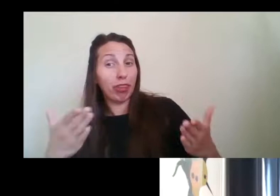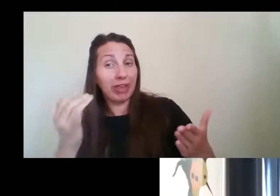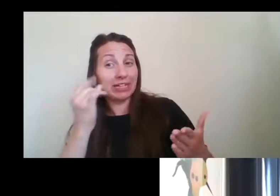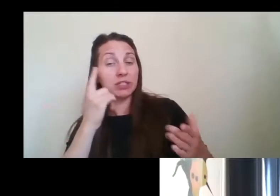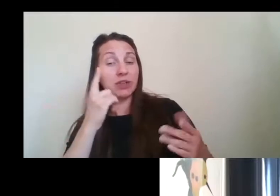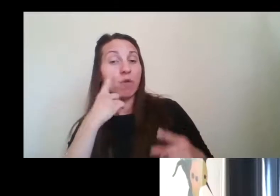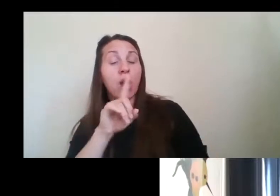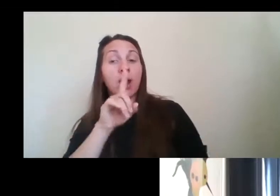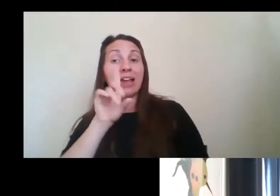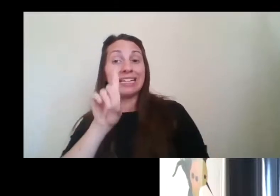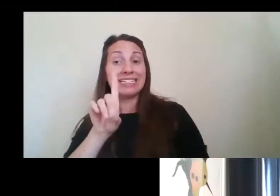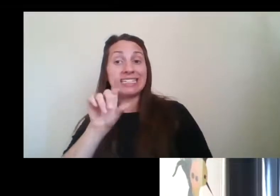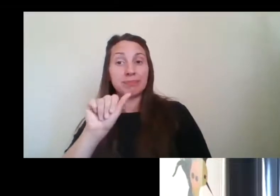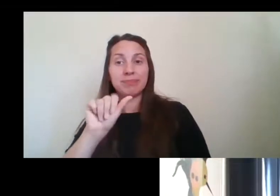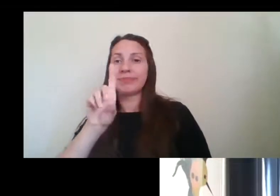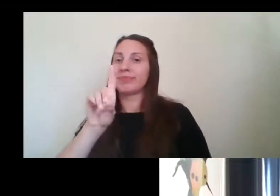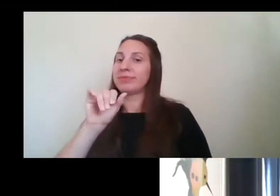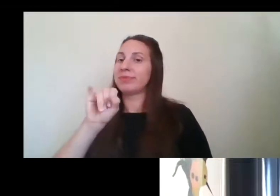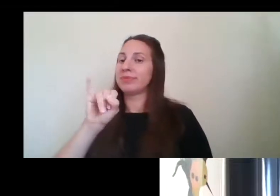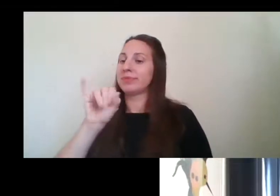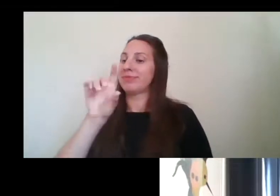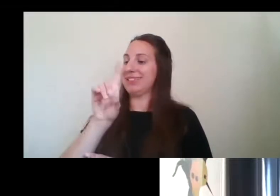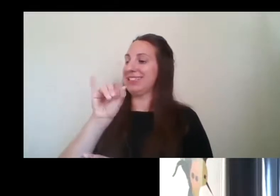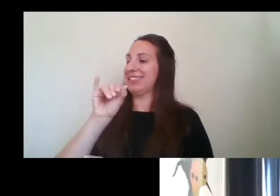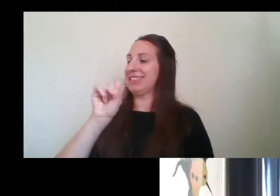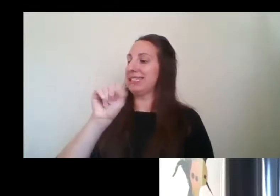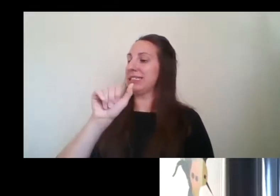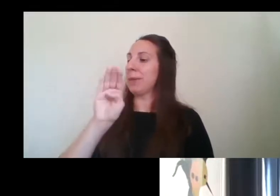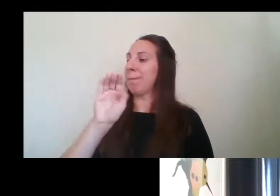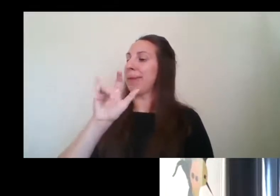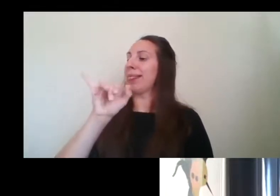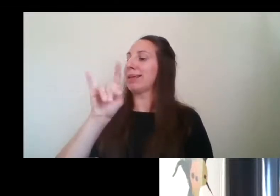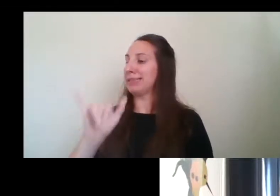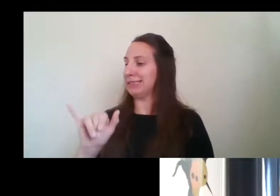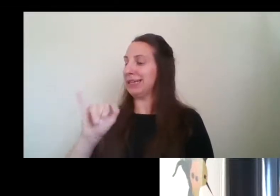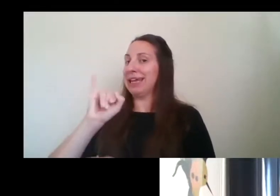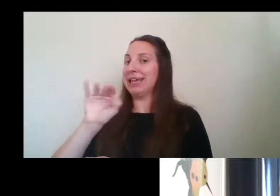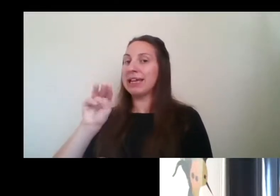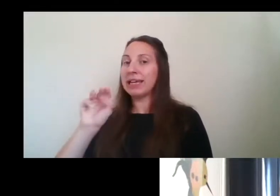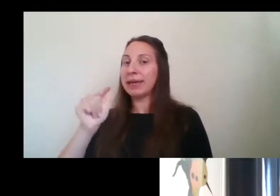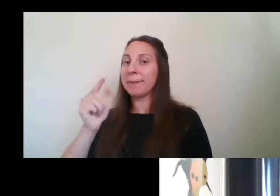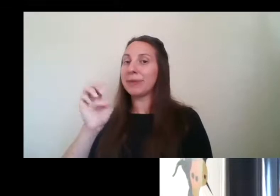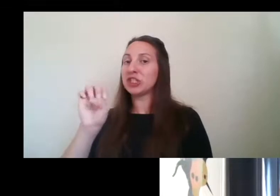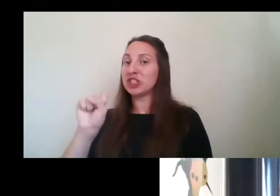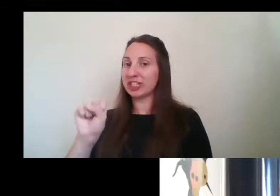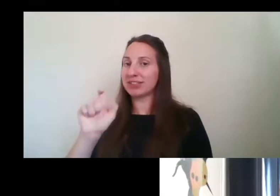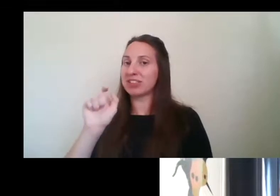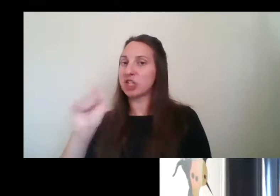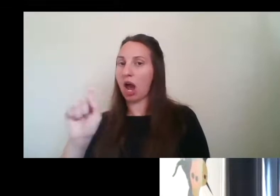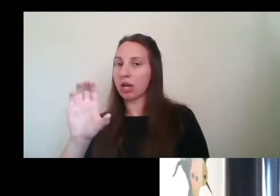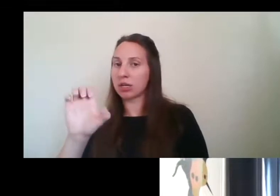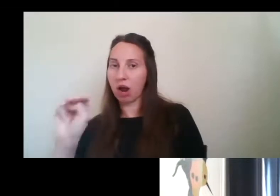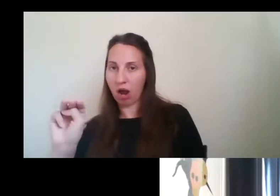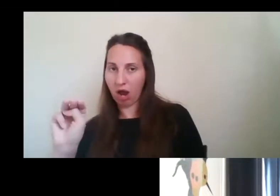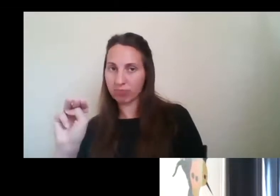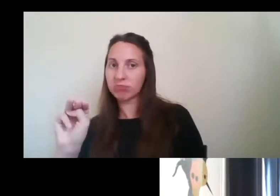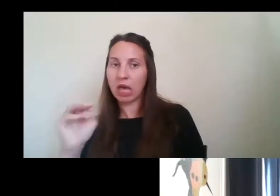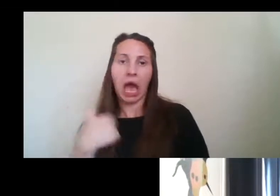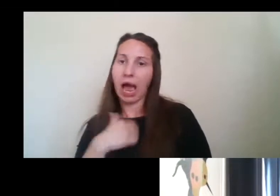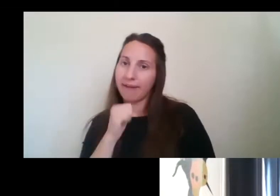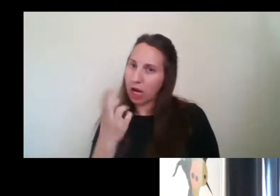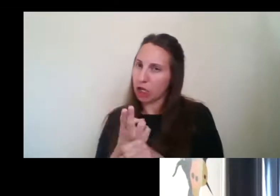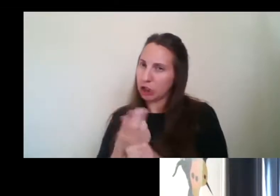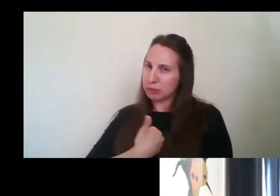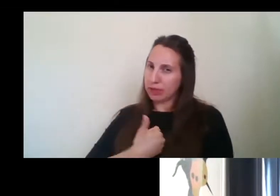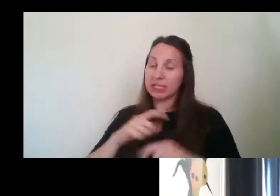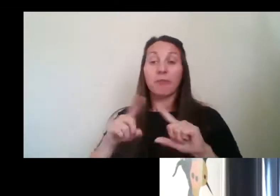disabilityimages.com, they have a stock photo library there too. I have never frequented it or used it in any capacity, but I've only heard anecdotally